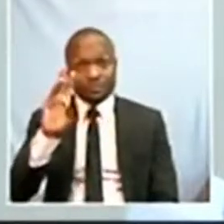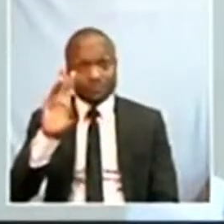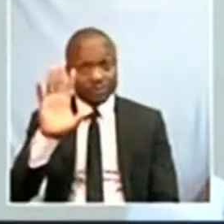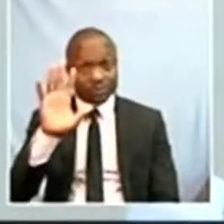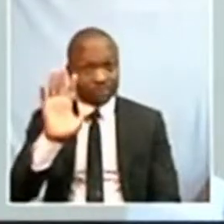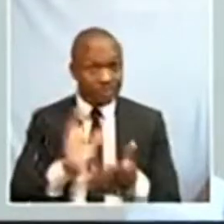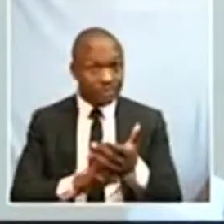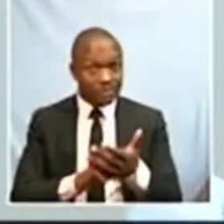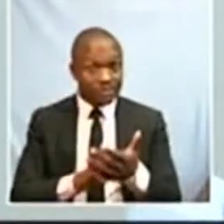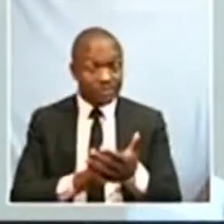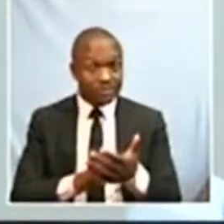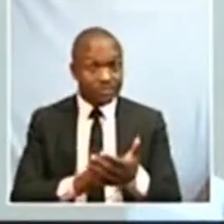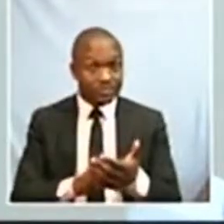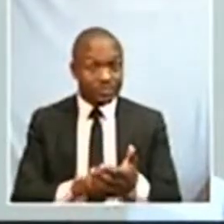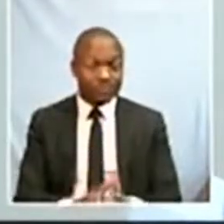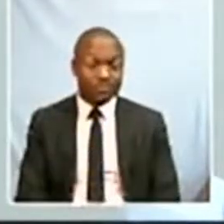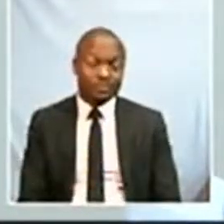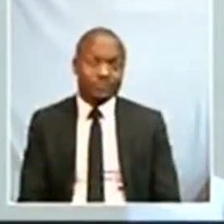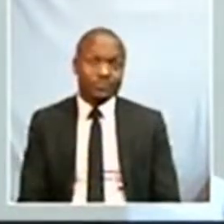965,000?